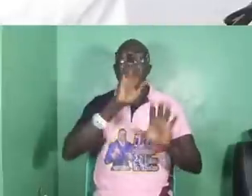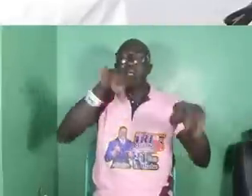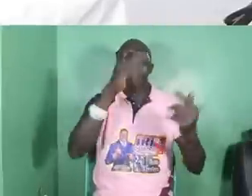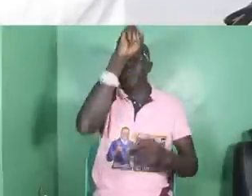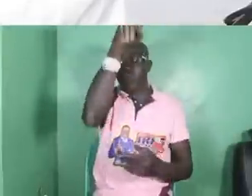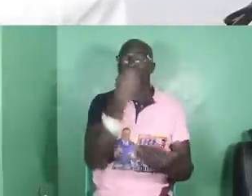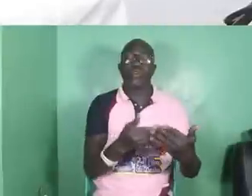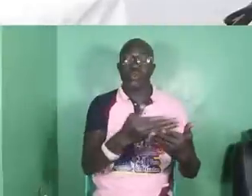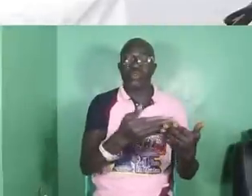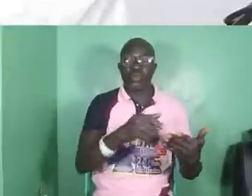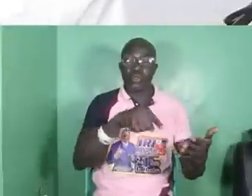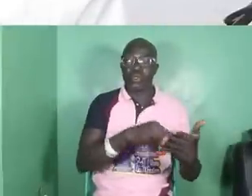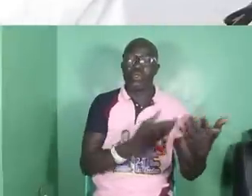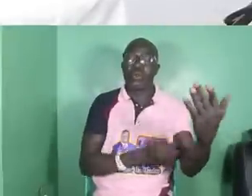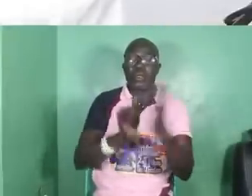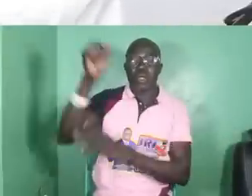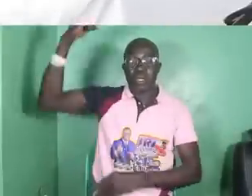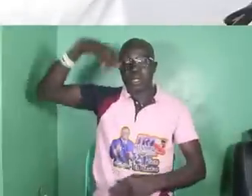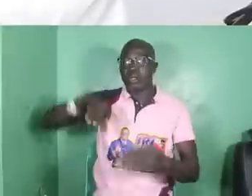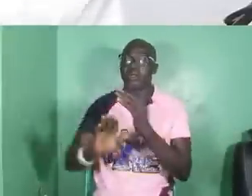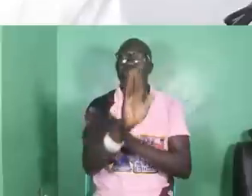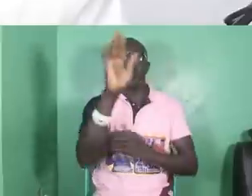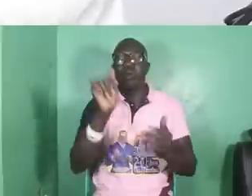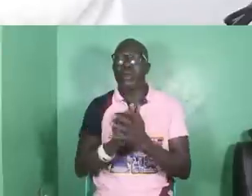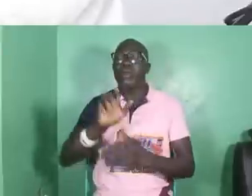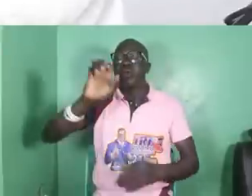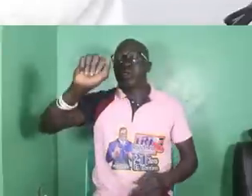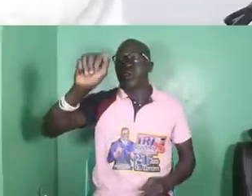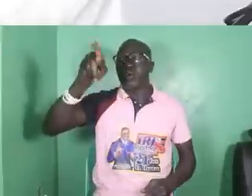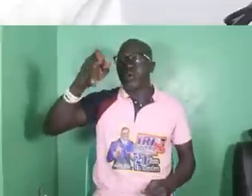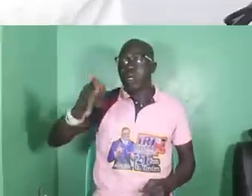I will give the soap this morning by the grace of God.